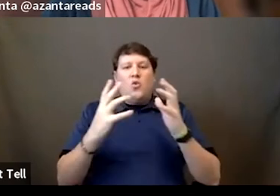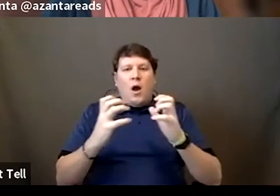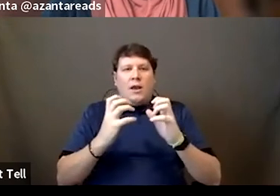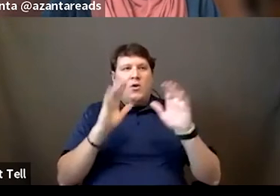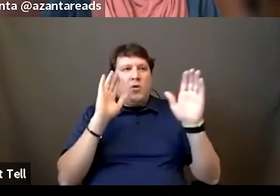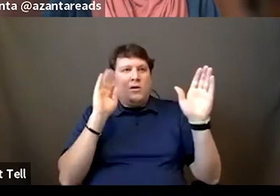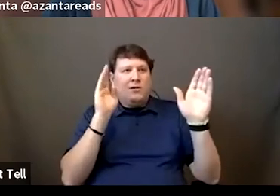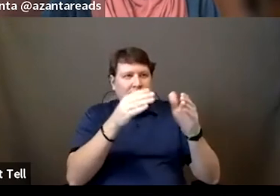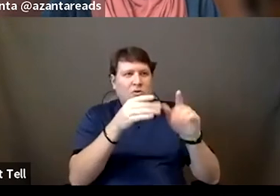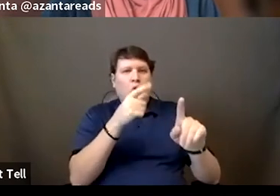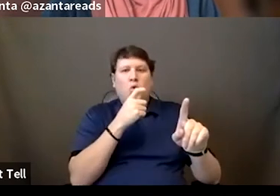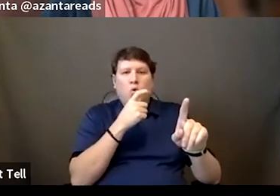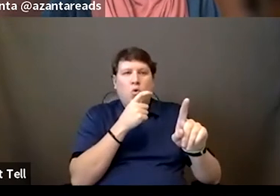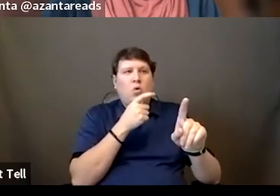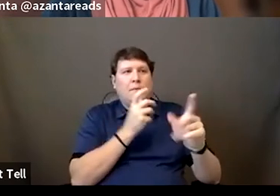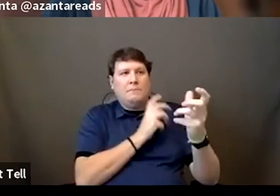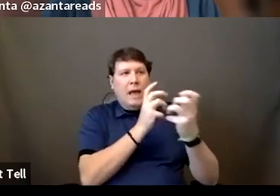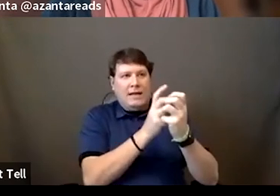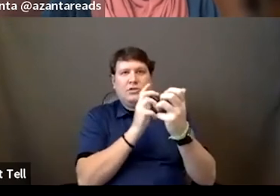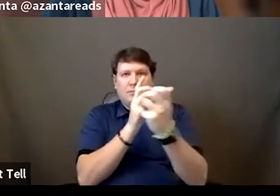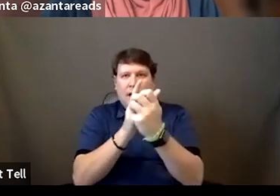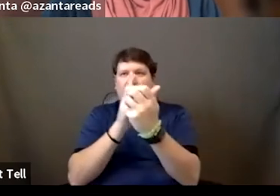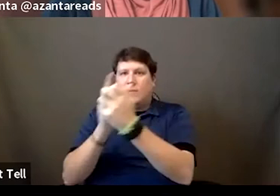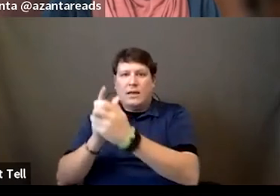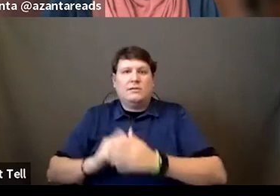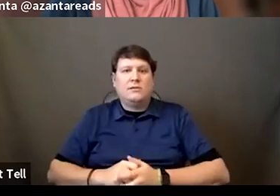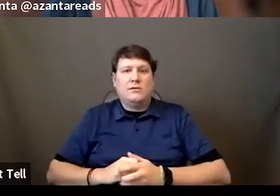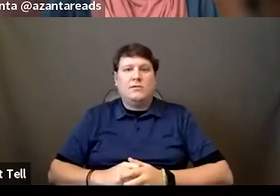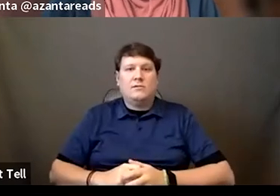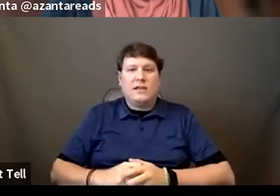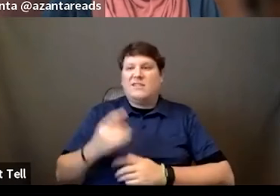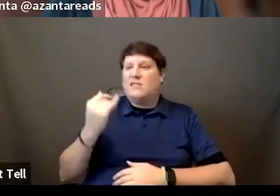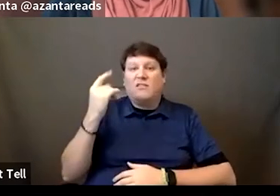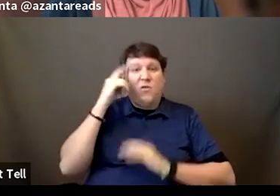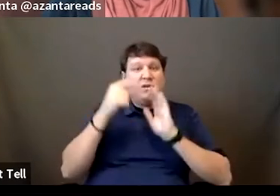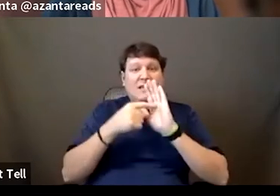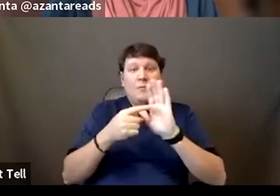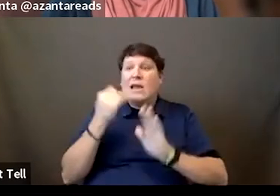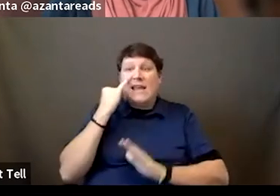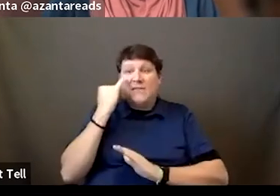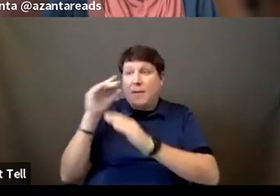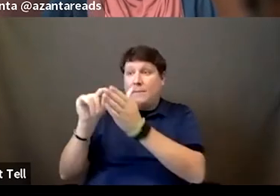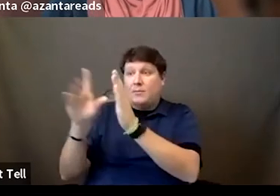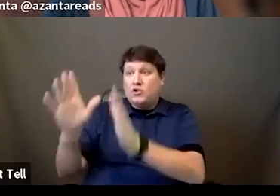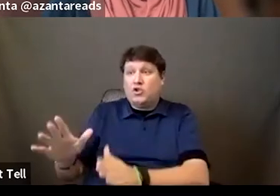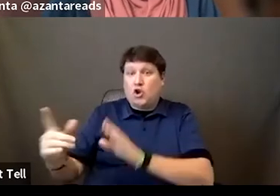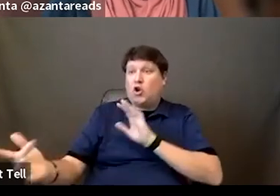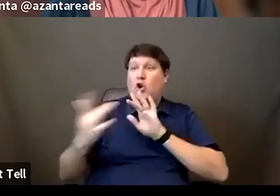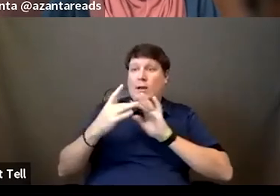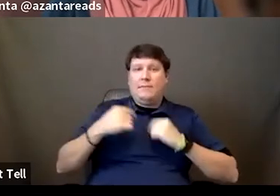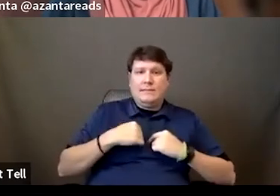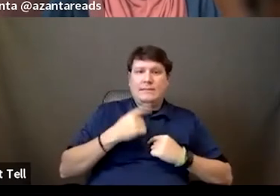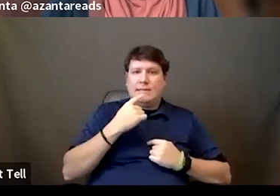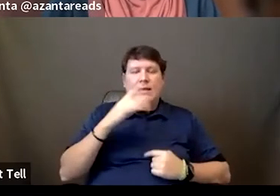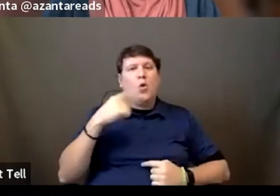personalized when you're getting an email that says, "Hi Zanta, we like your profile. This video you did is what we want for this book," you